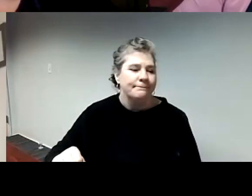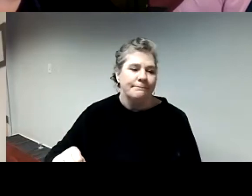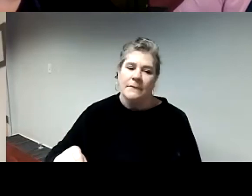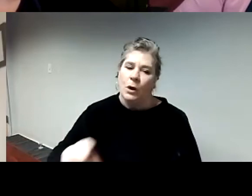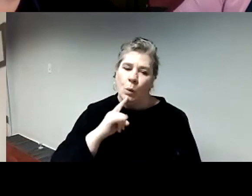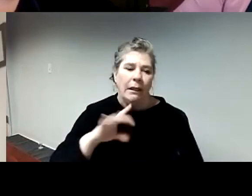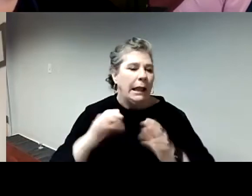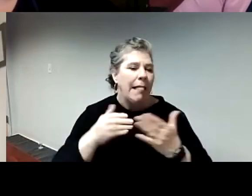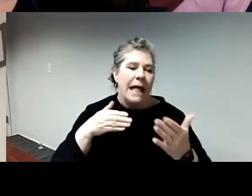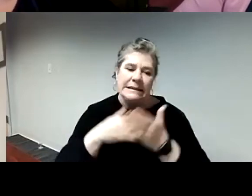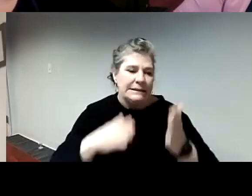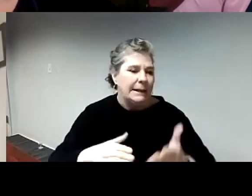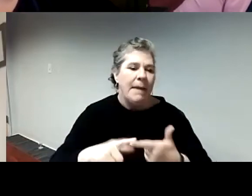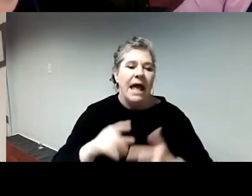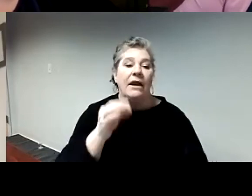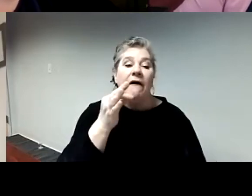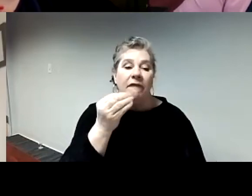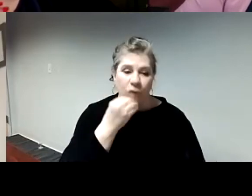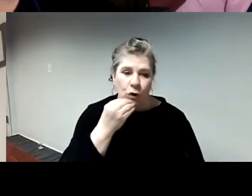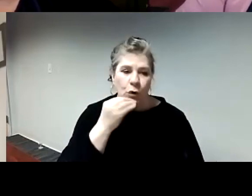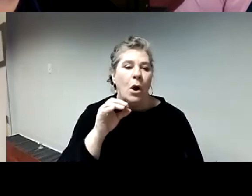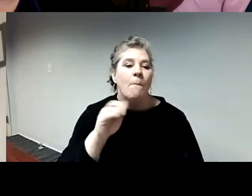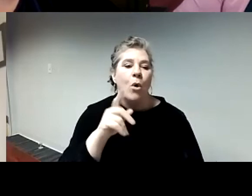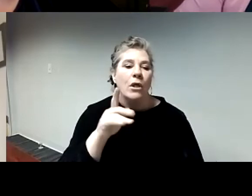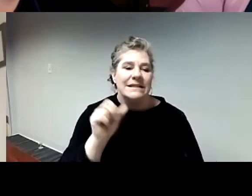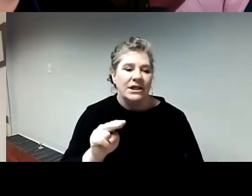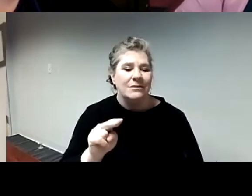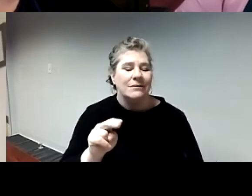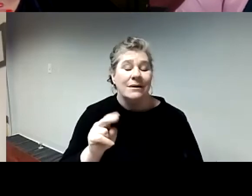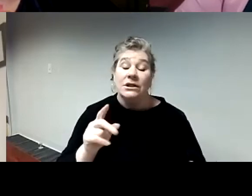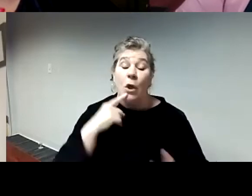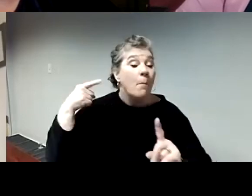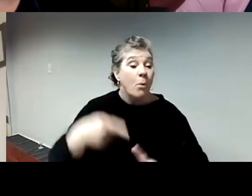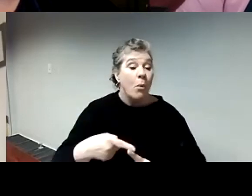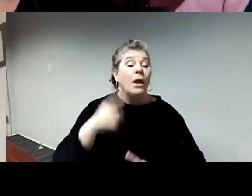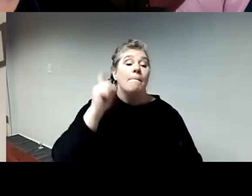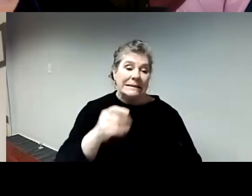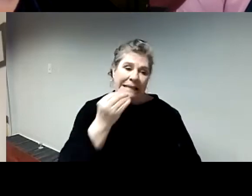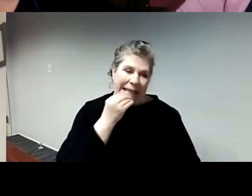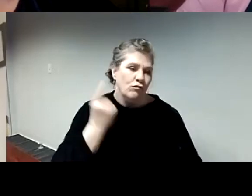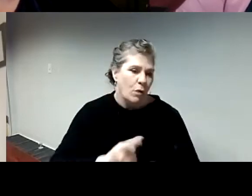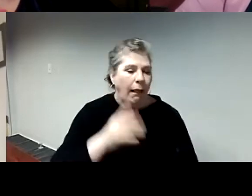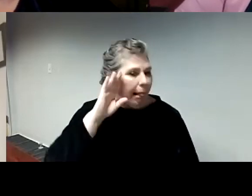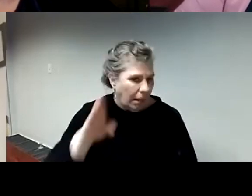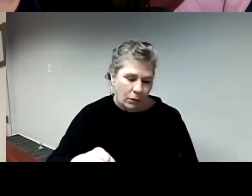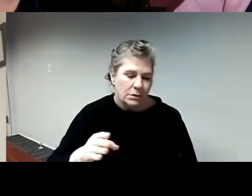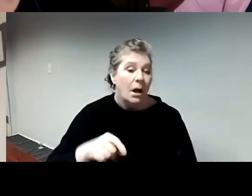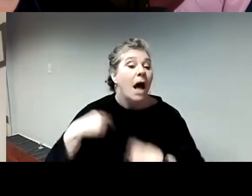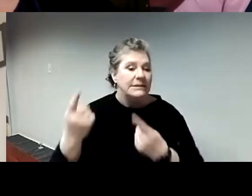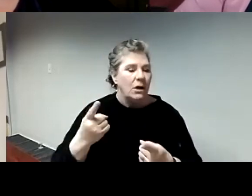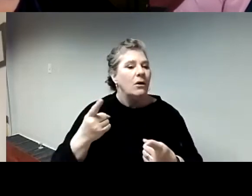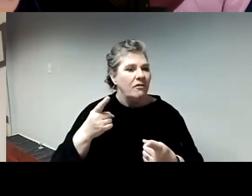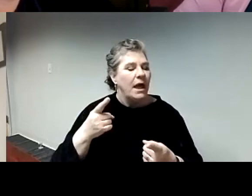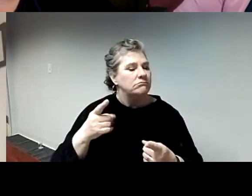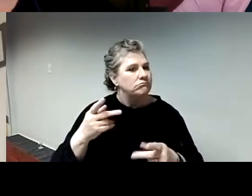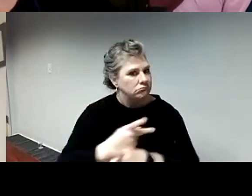food moralization. At the end of the day, people need to eat. That's the most important thing. And I think until we actually tackle that and make sure that